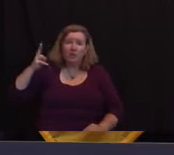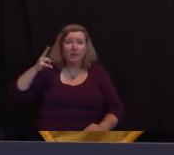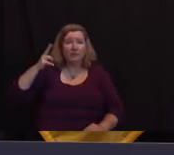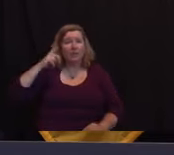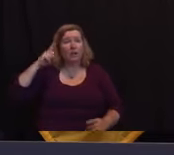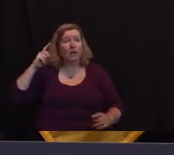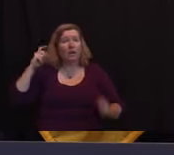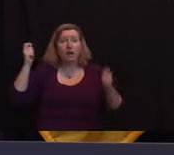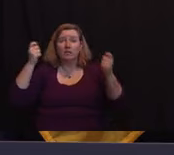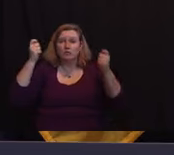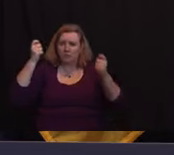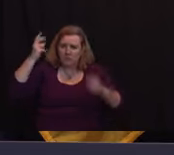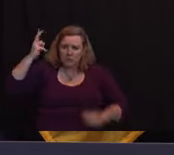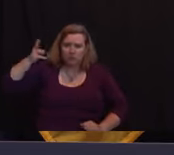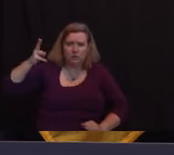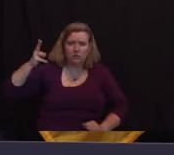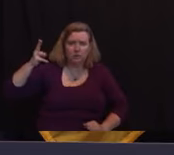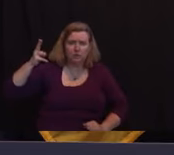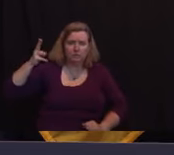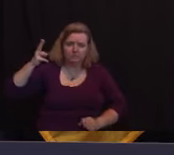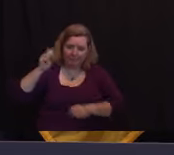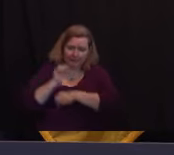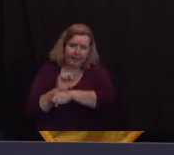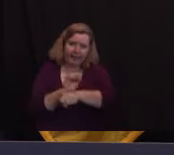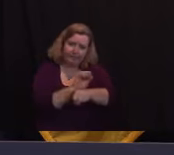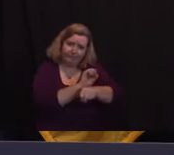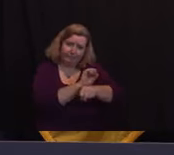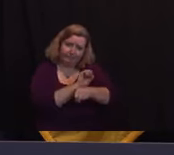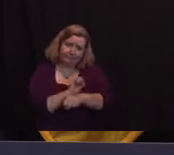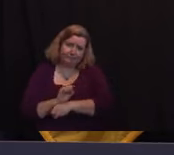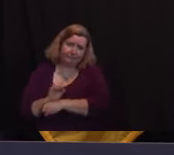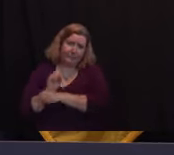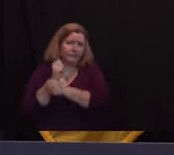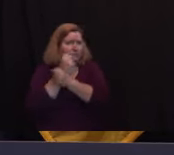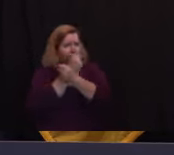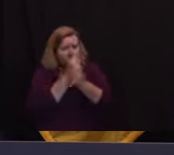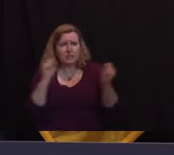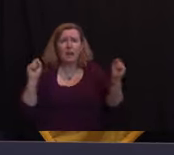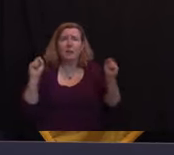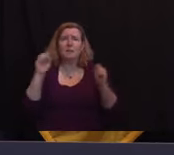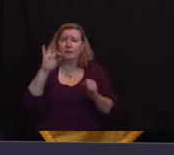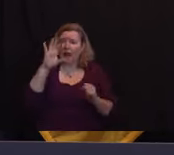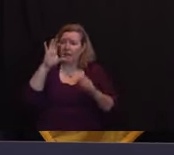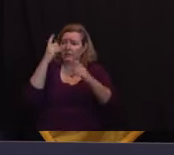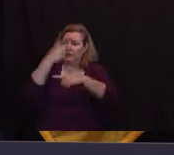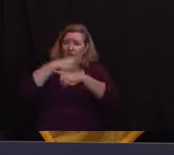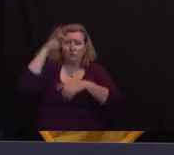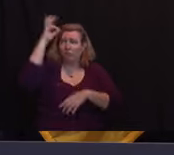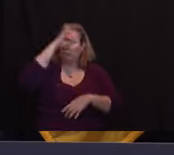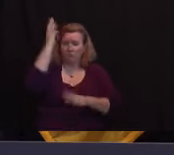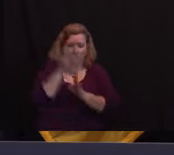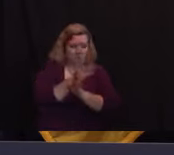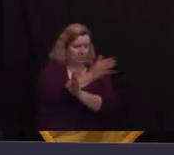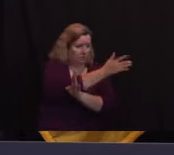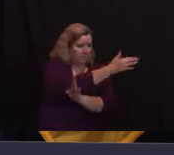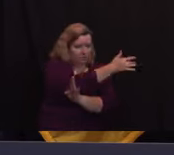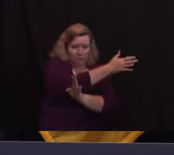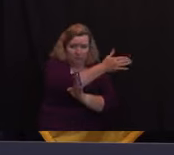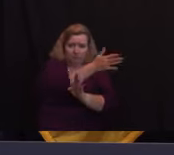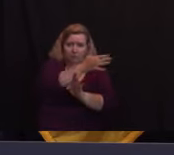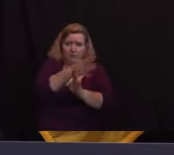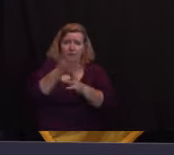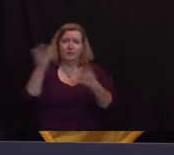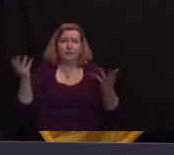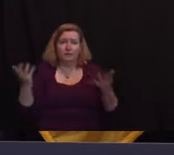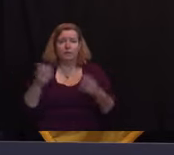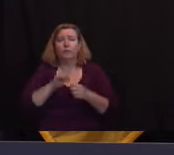Americans who were freed for 900 days and yet did not know it. It's extraordinary. And as it relates to COVID, folks, get